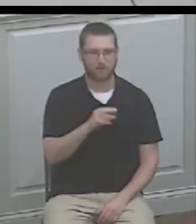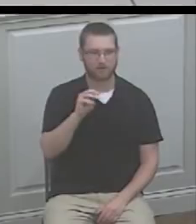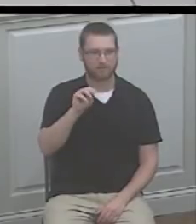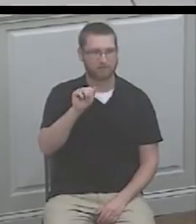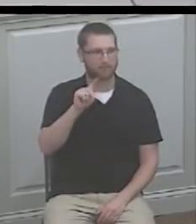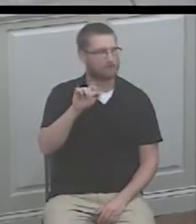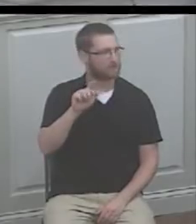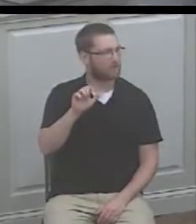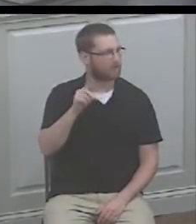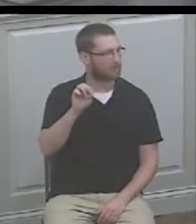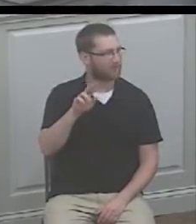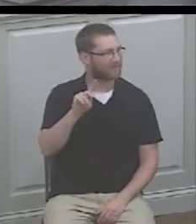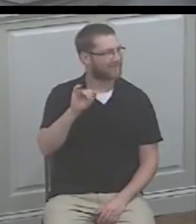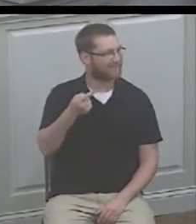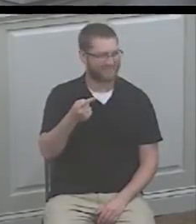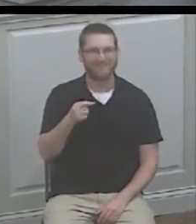Delahaye.